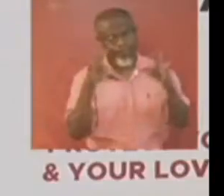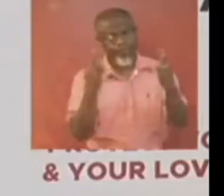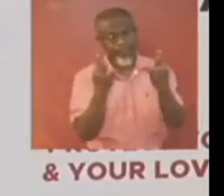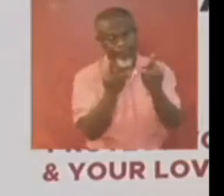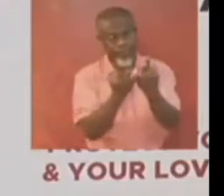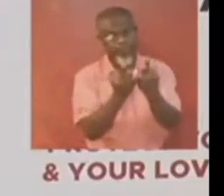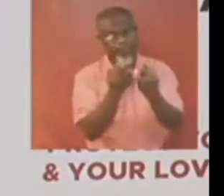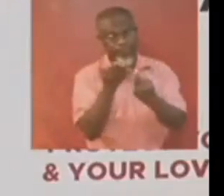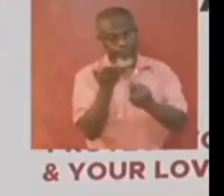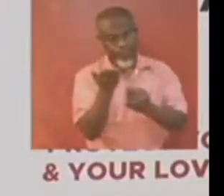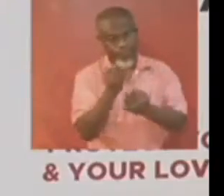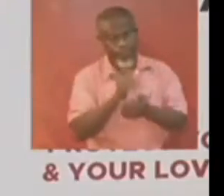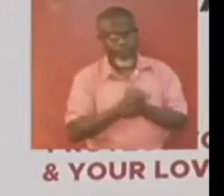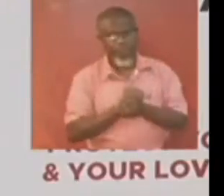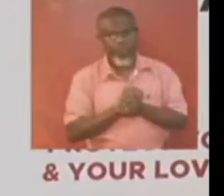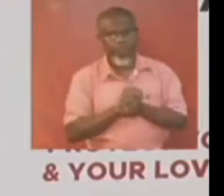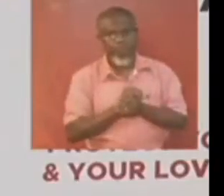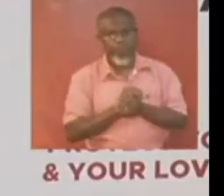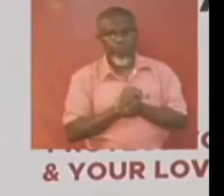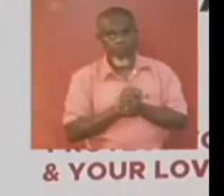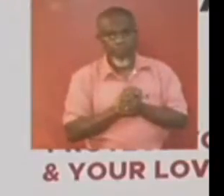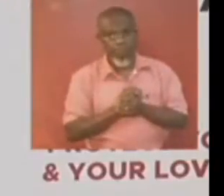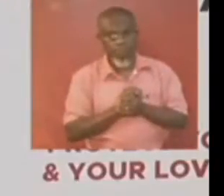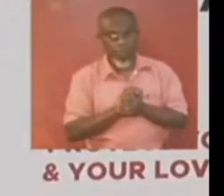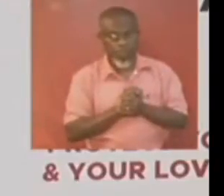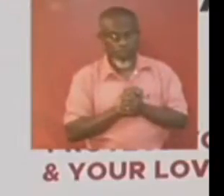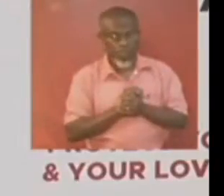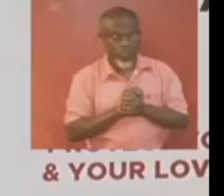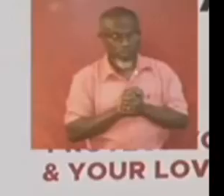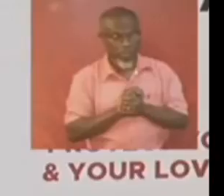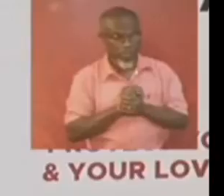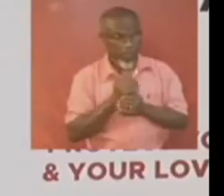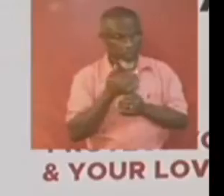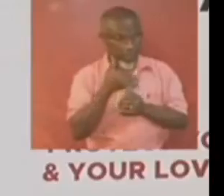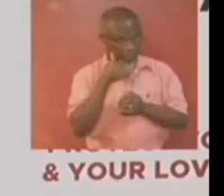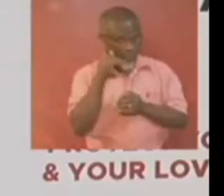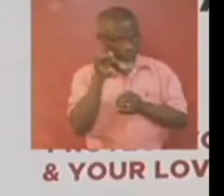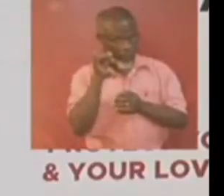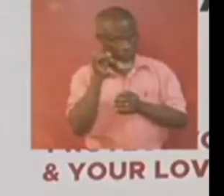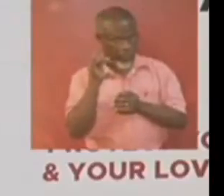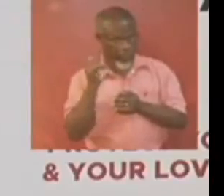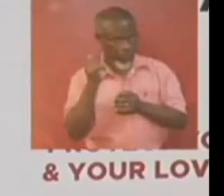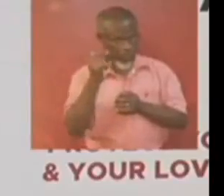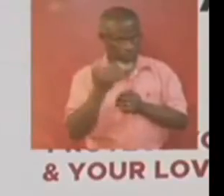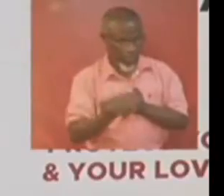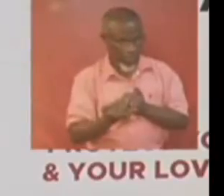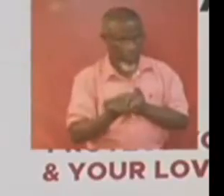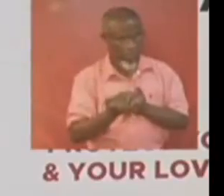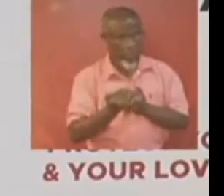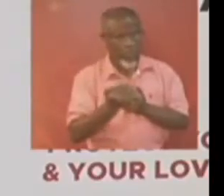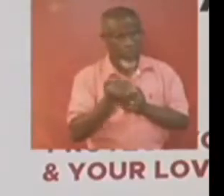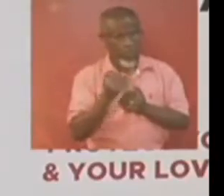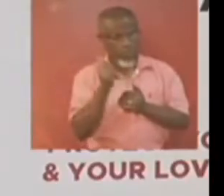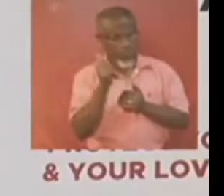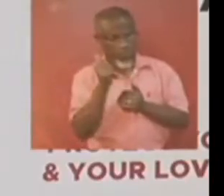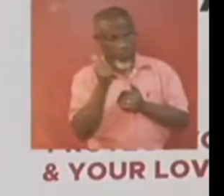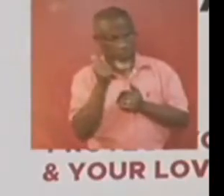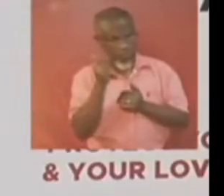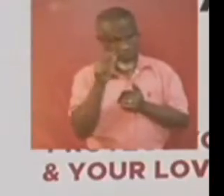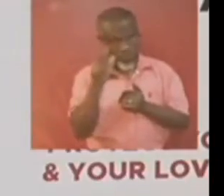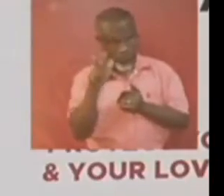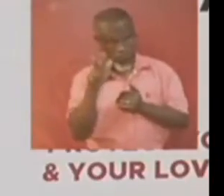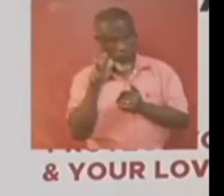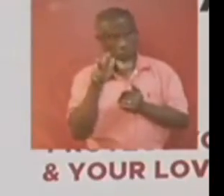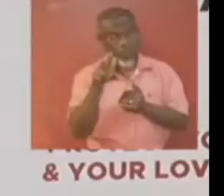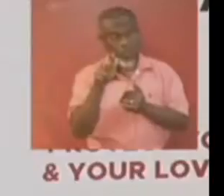deceased persons. Over the last 24 hours, we reported 13 positive cases, which were verified